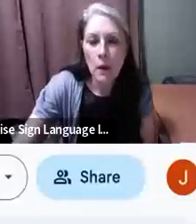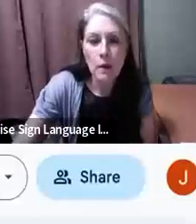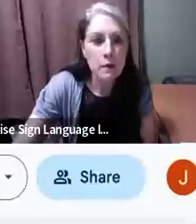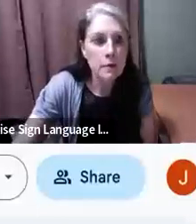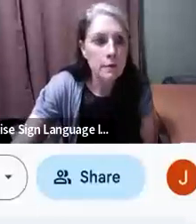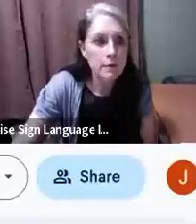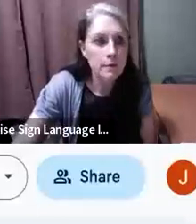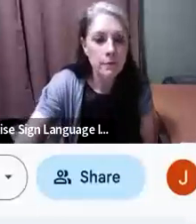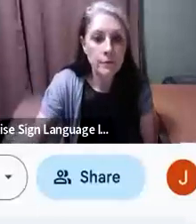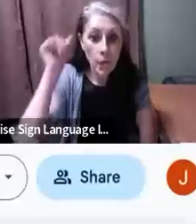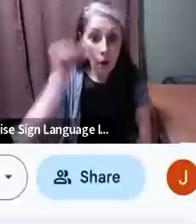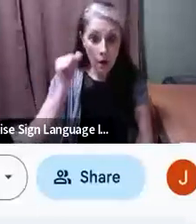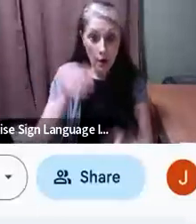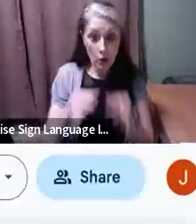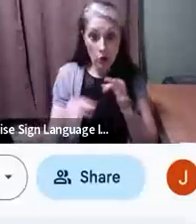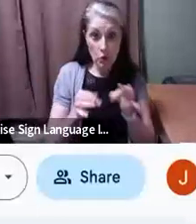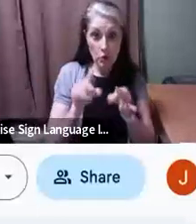Audio description is one way to do it. If